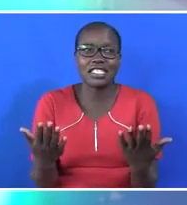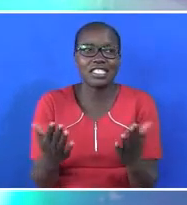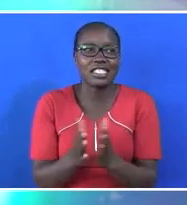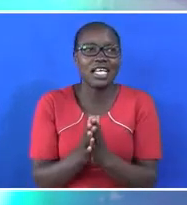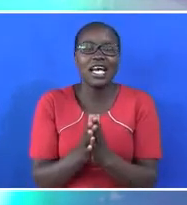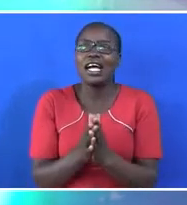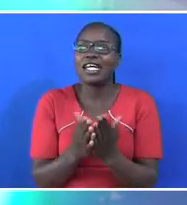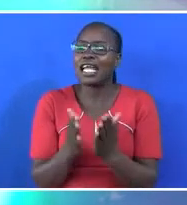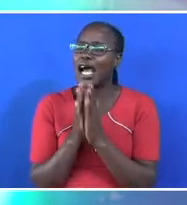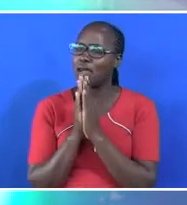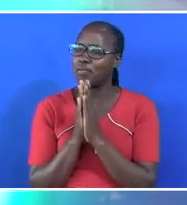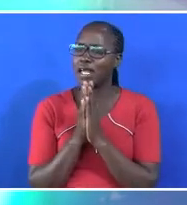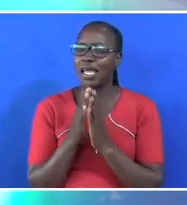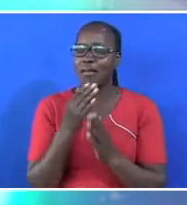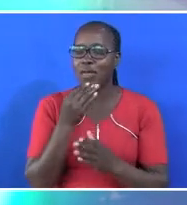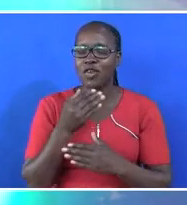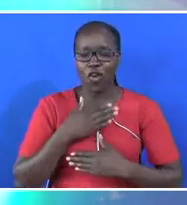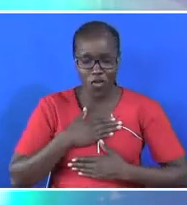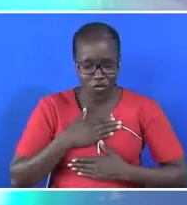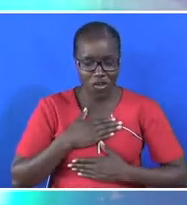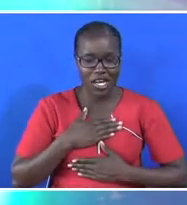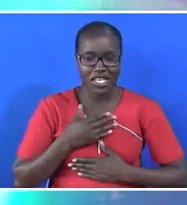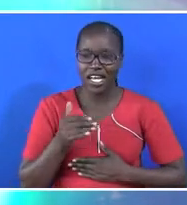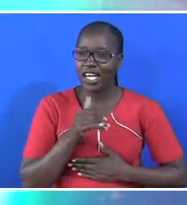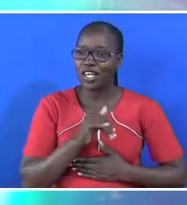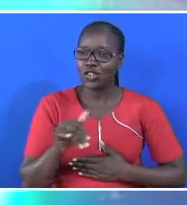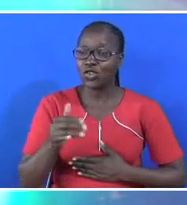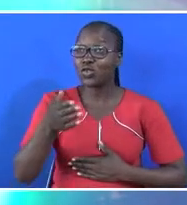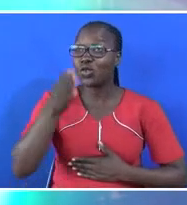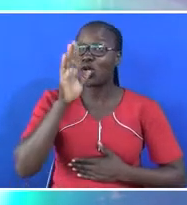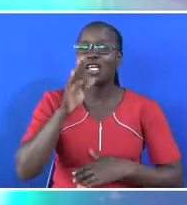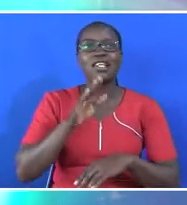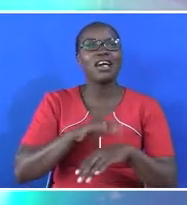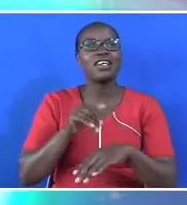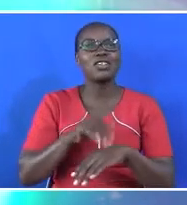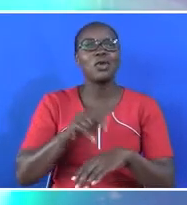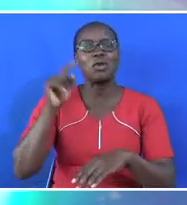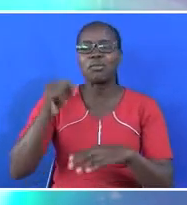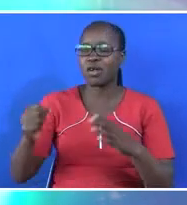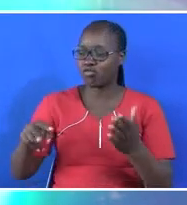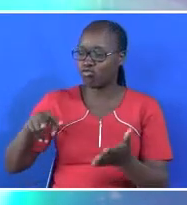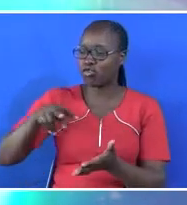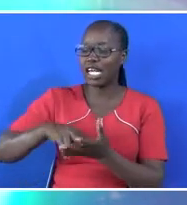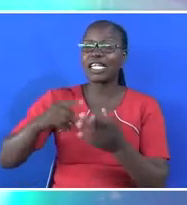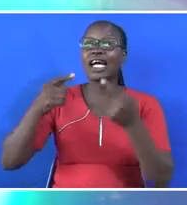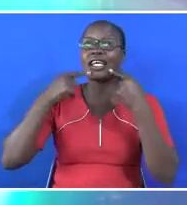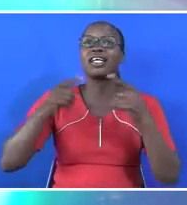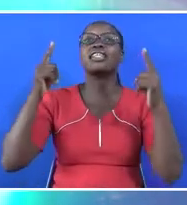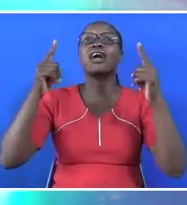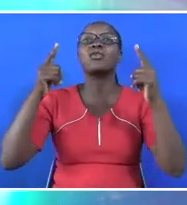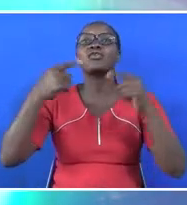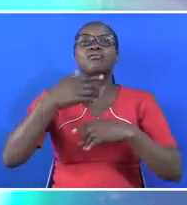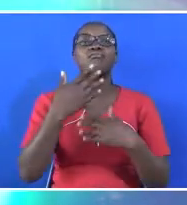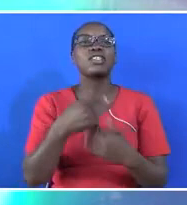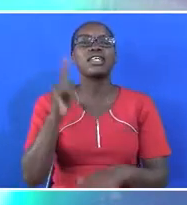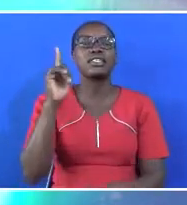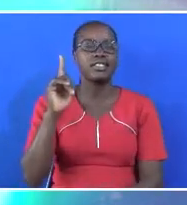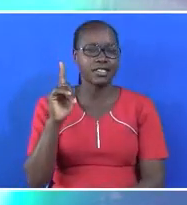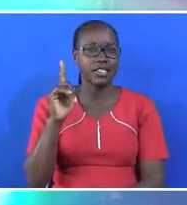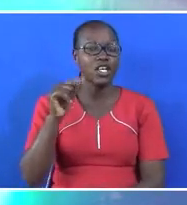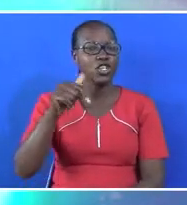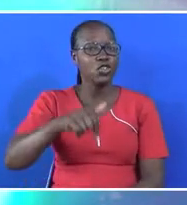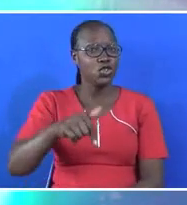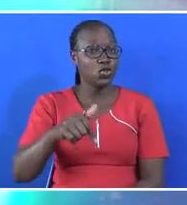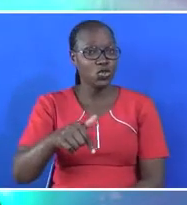pray that men of honor, those who God has called, must rise up and pronounce things right. Today